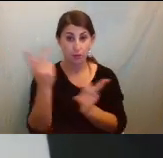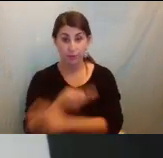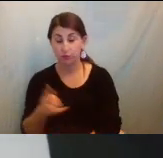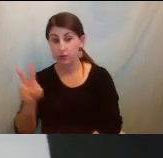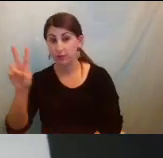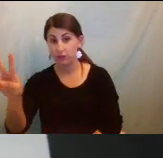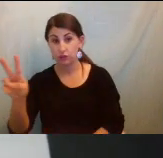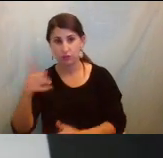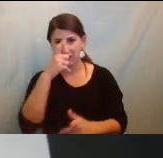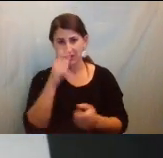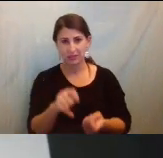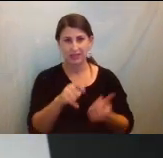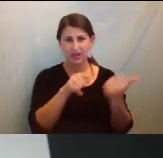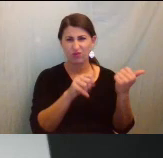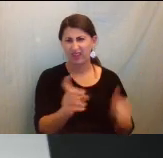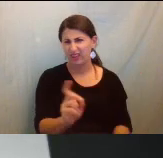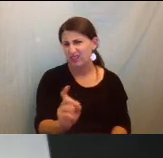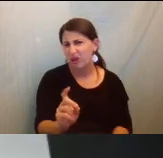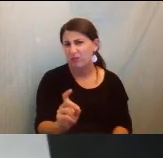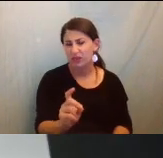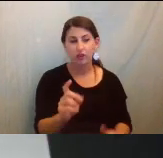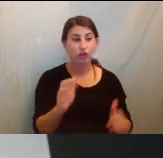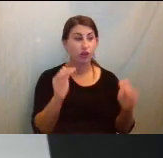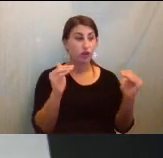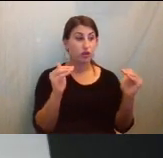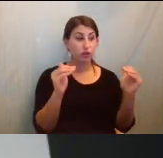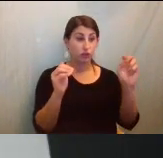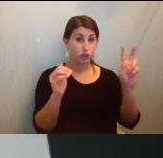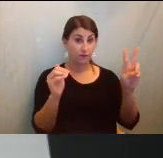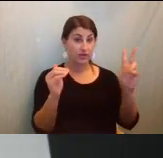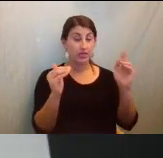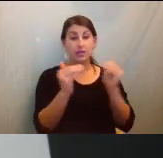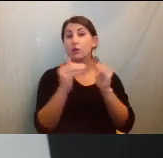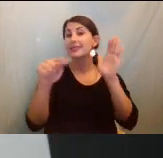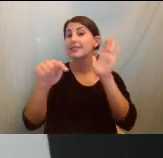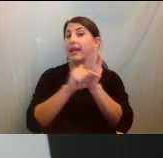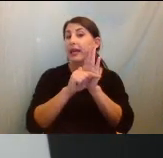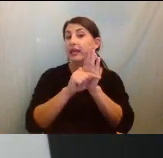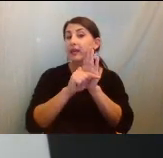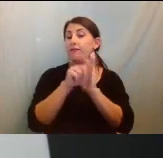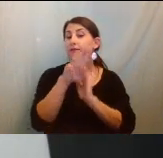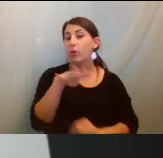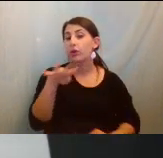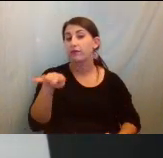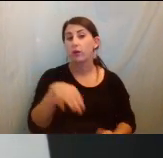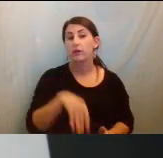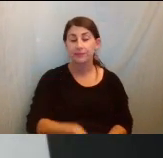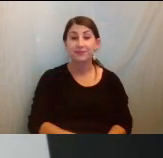2 to get rid of this denominator. So V equals negative 44.